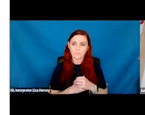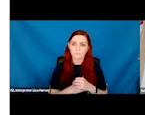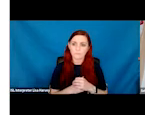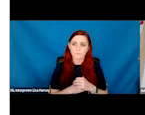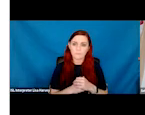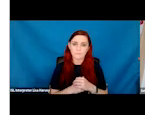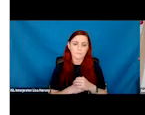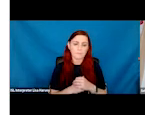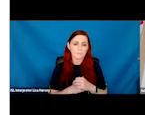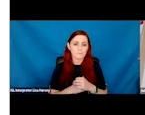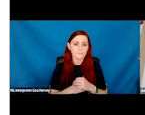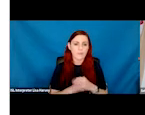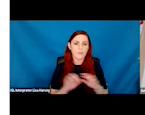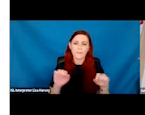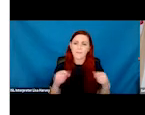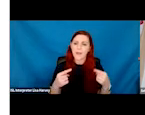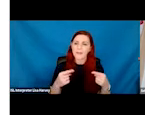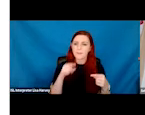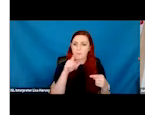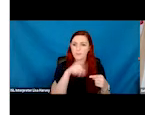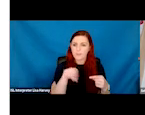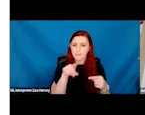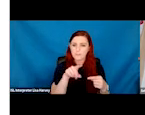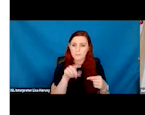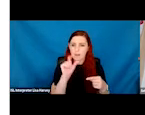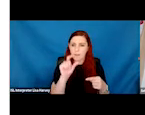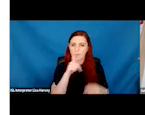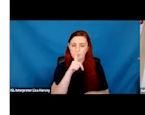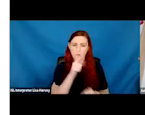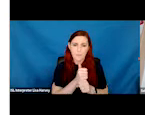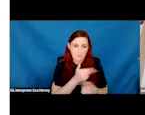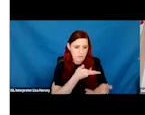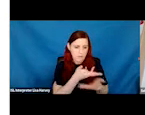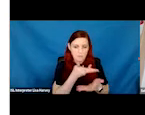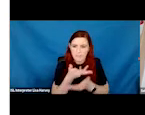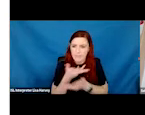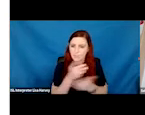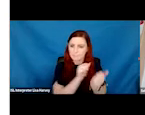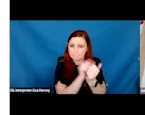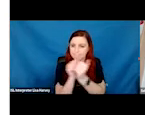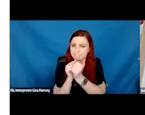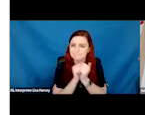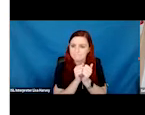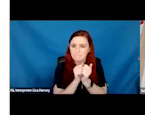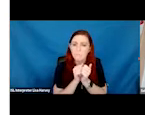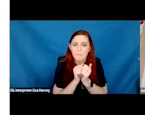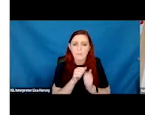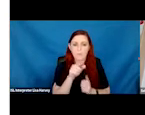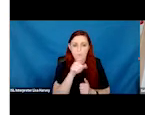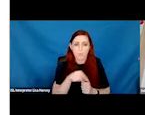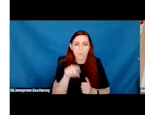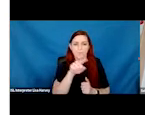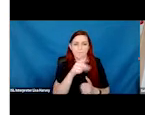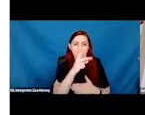And just finally, I'd like to talk a little bit about consultation. And I particularly value the contribution